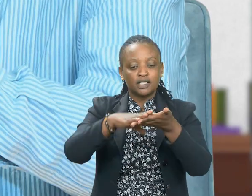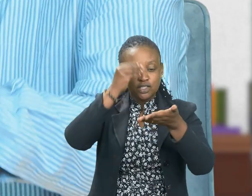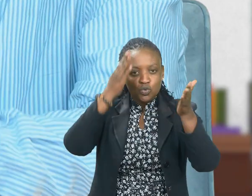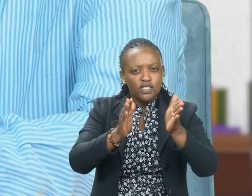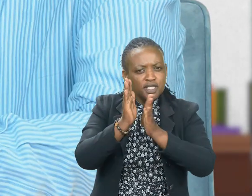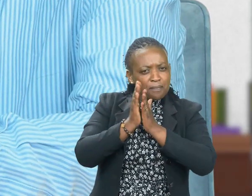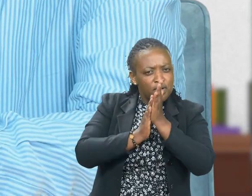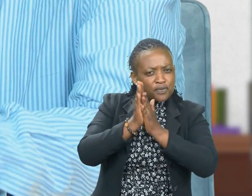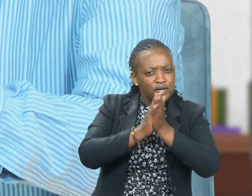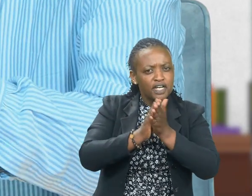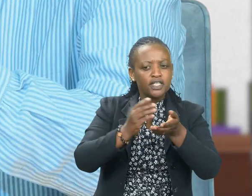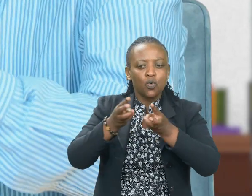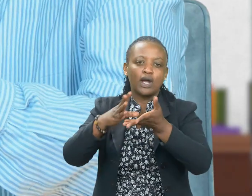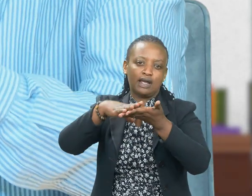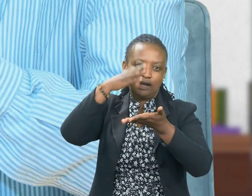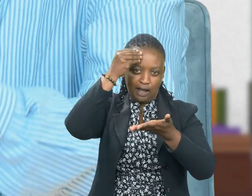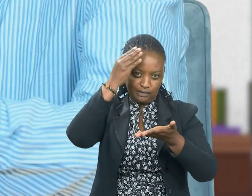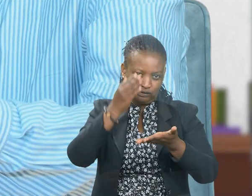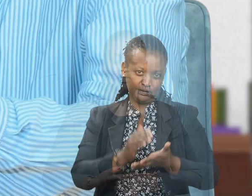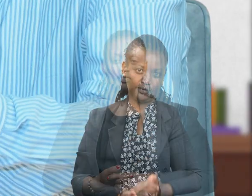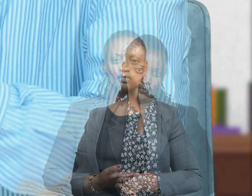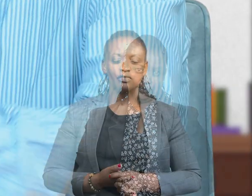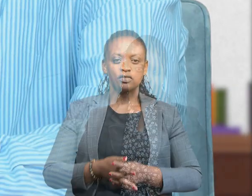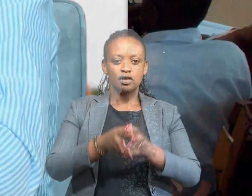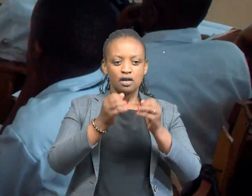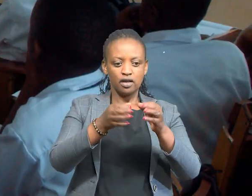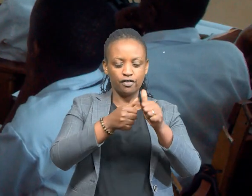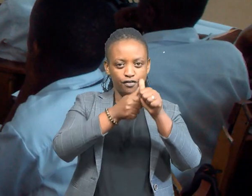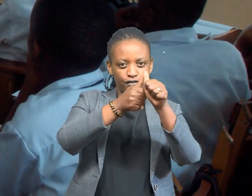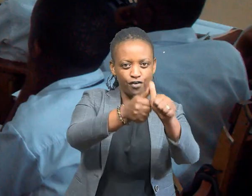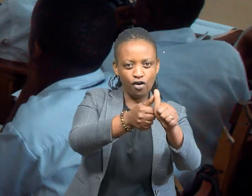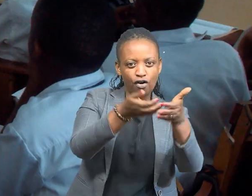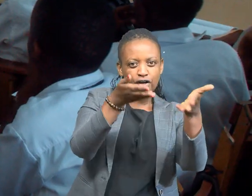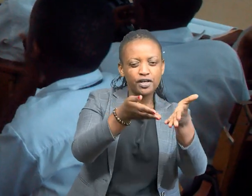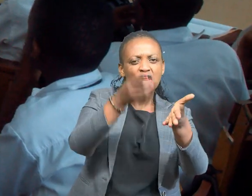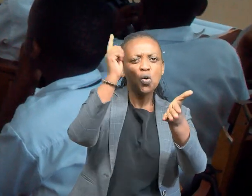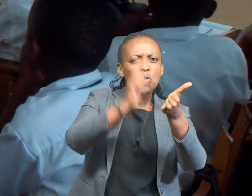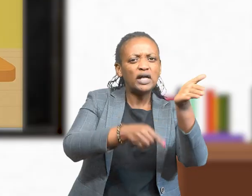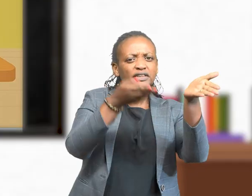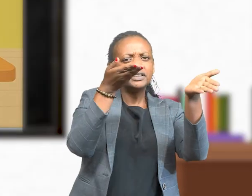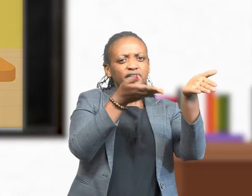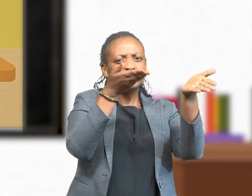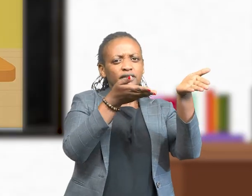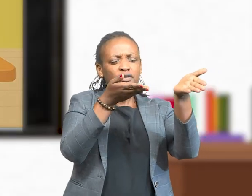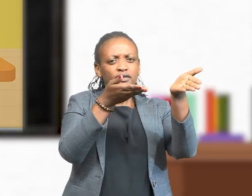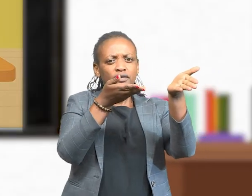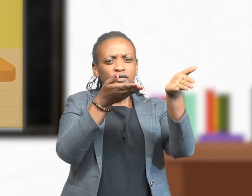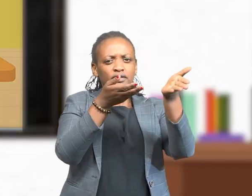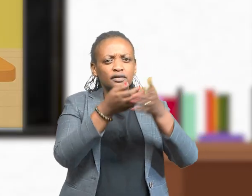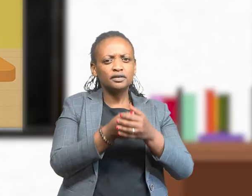the same pace and the students are motivated in the learning. When you follow up here, what is